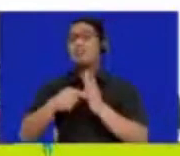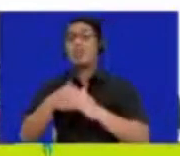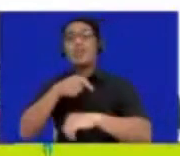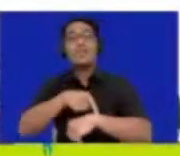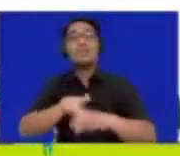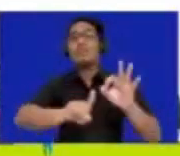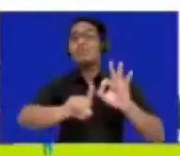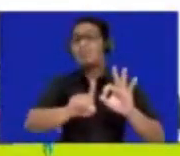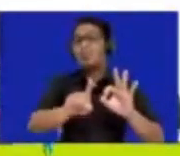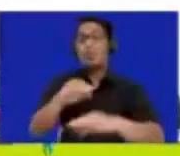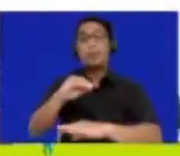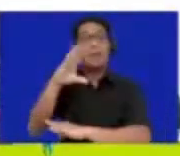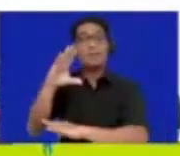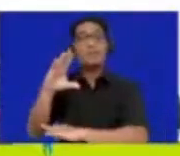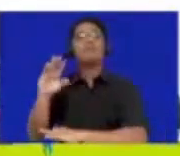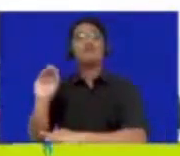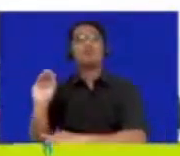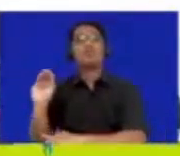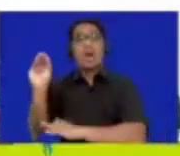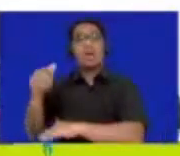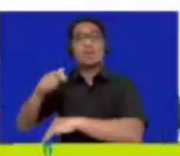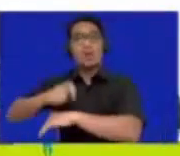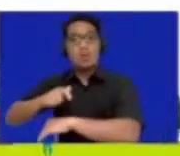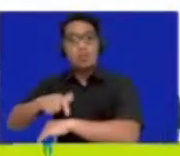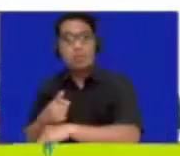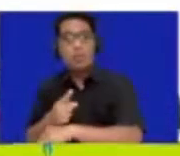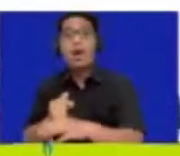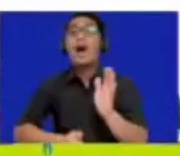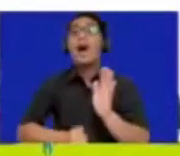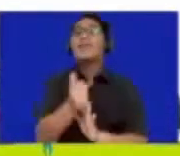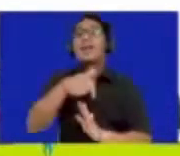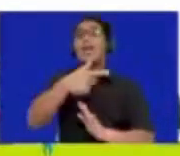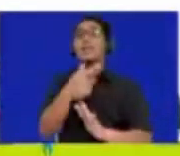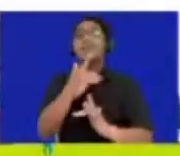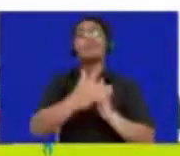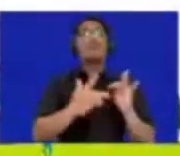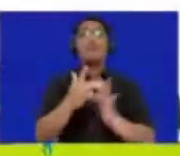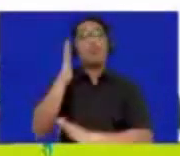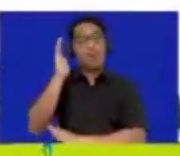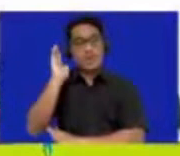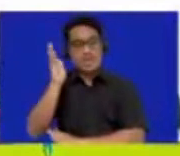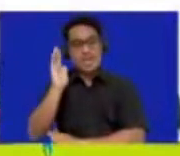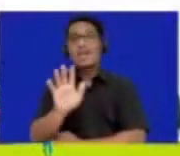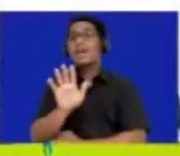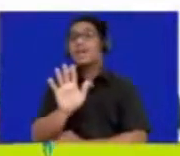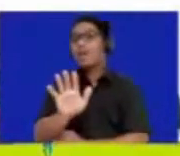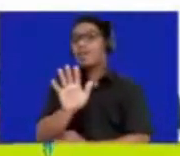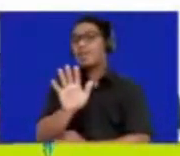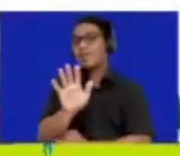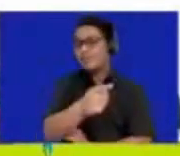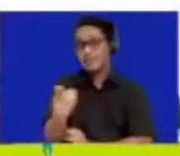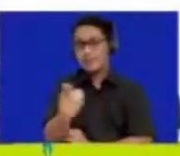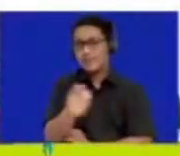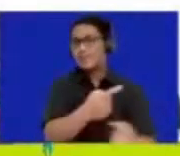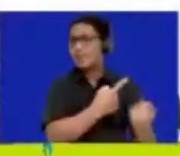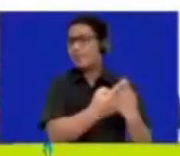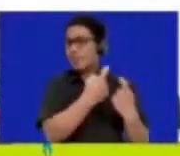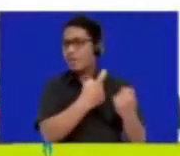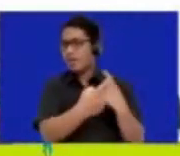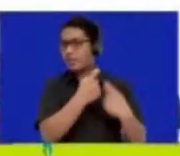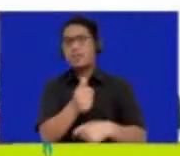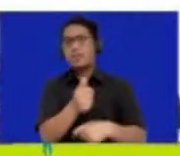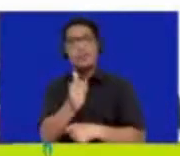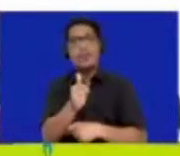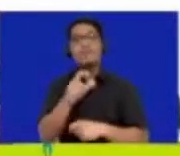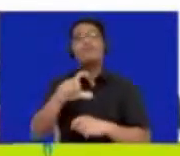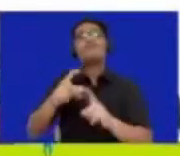is in a webinar mode. So you can post your question on the Q&A chat box below your screen throughout the